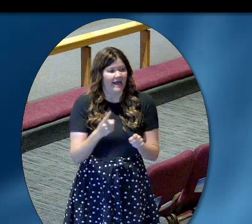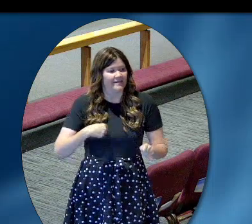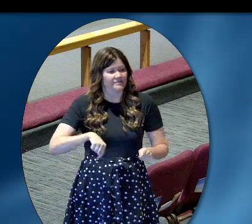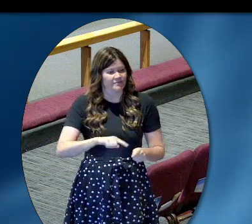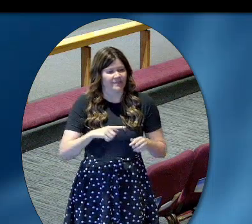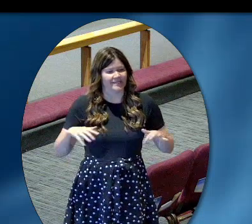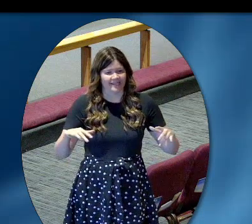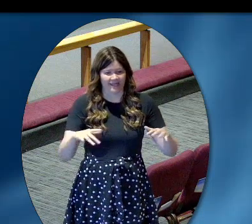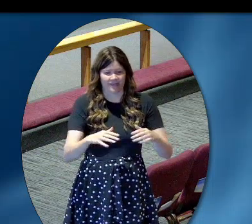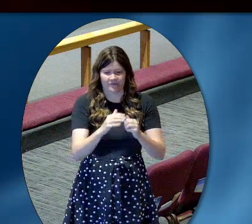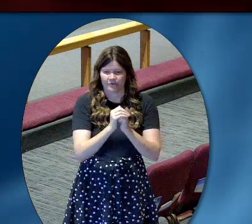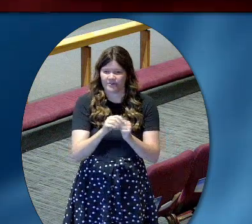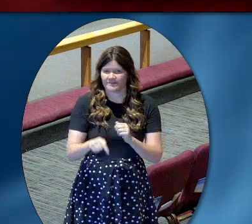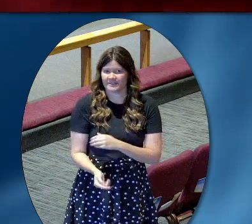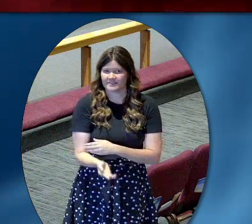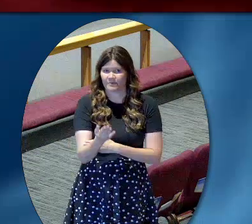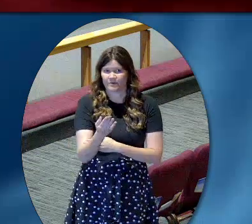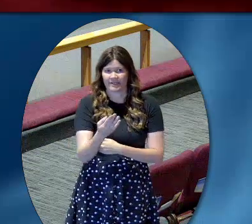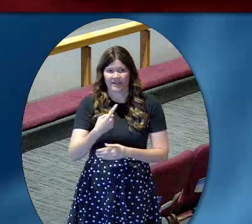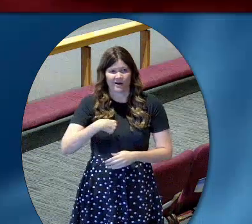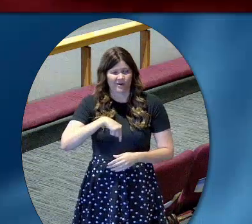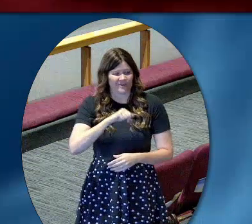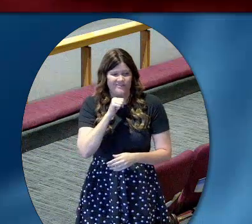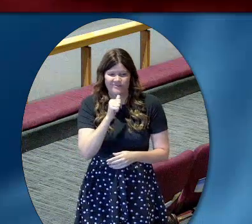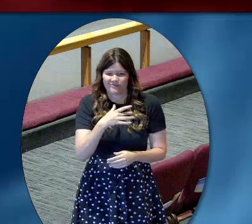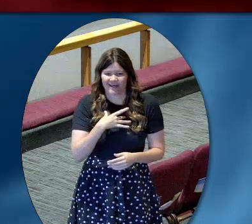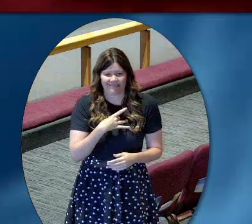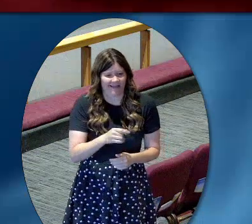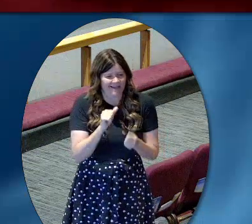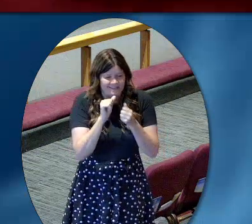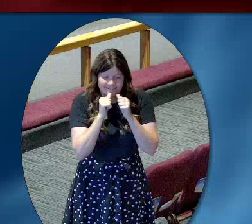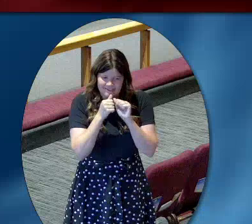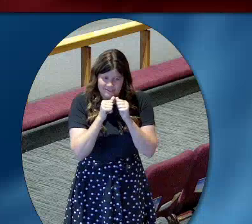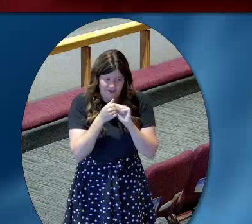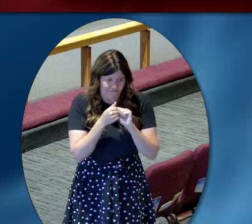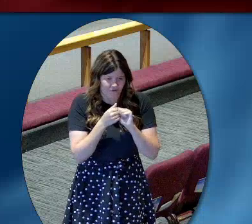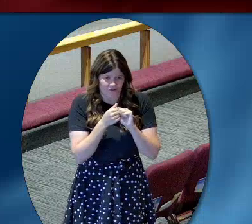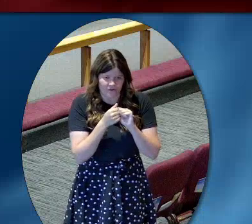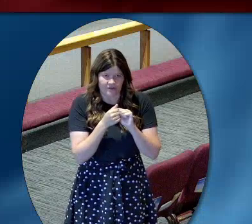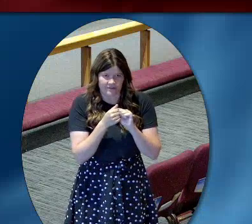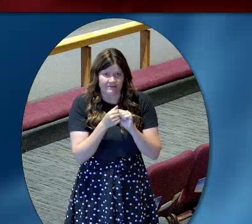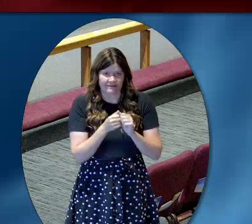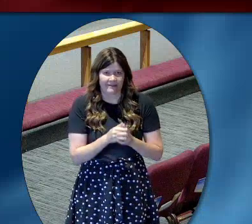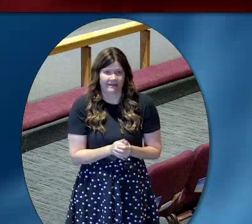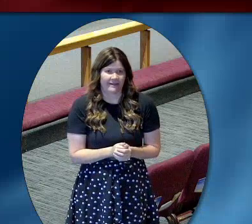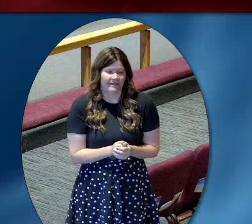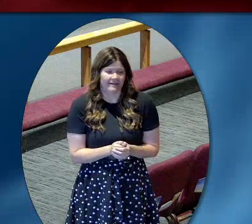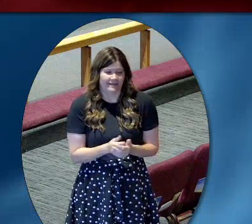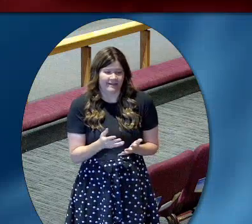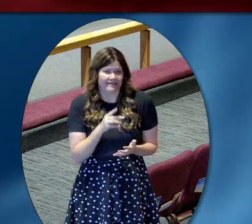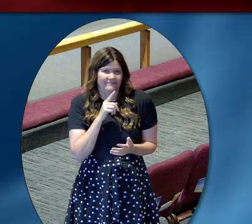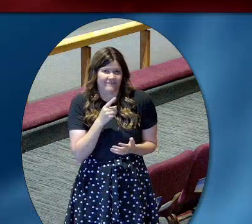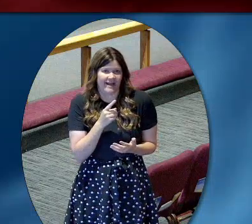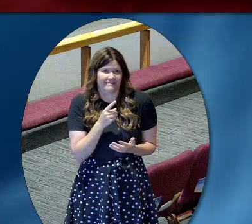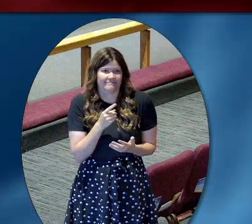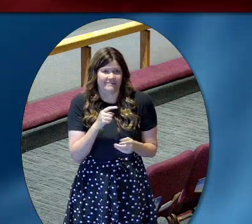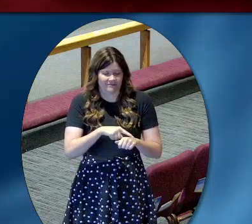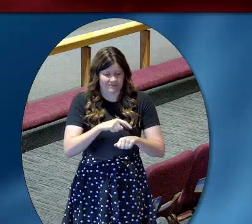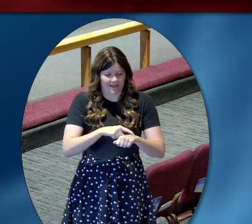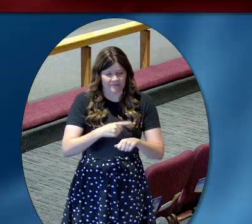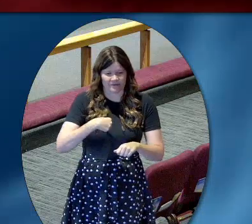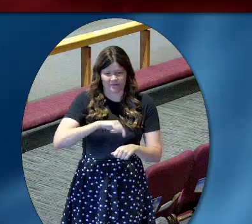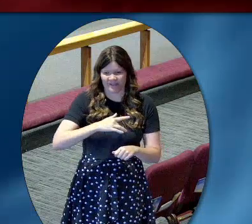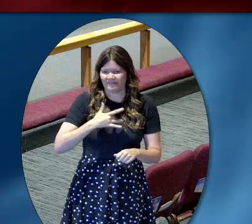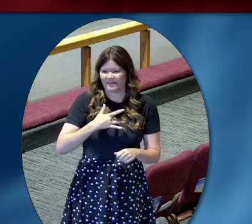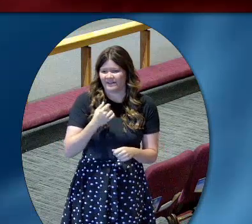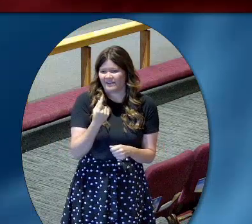this morning, we don't like to suffer. I think that pretty much goes for everybody. In fact, there are times when we feel the